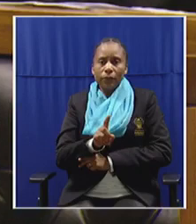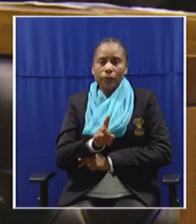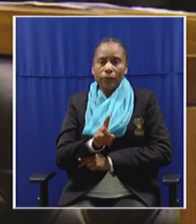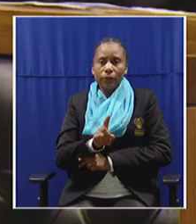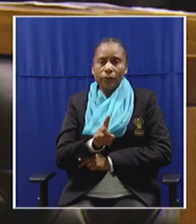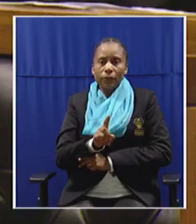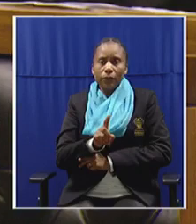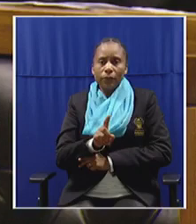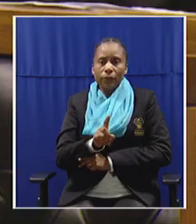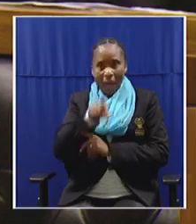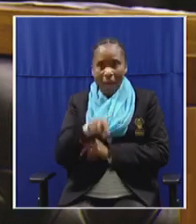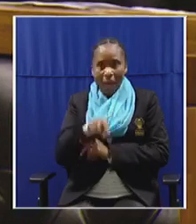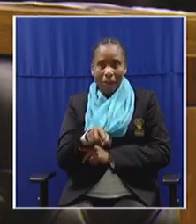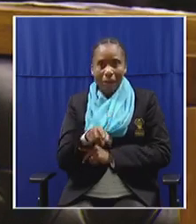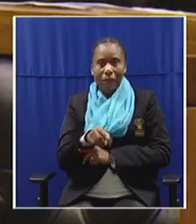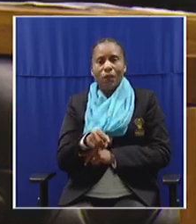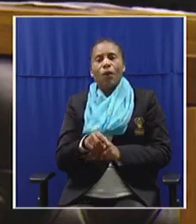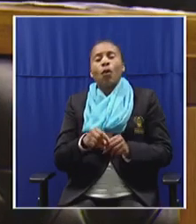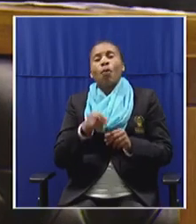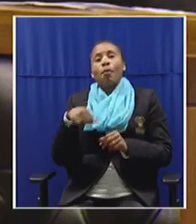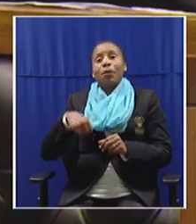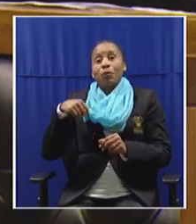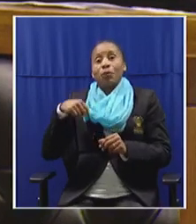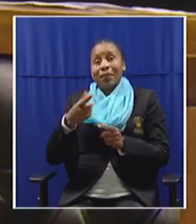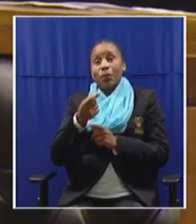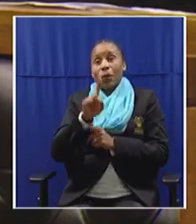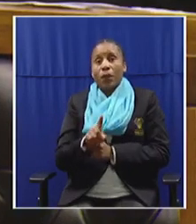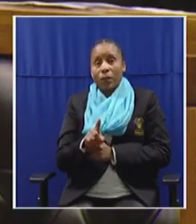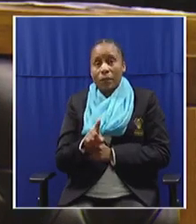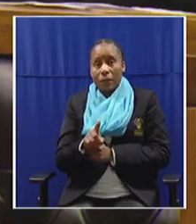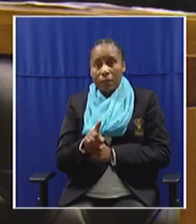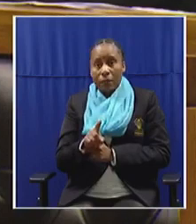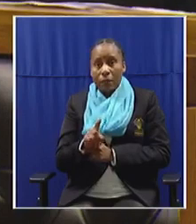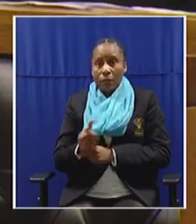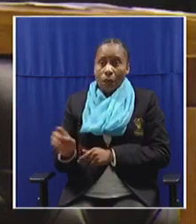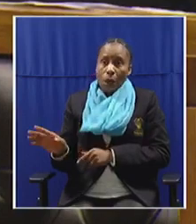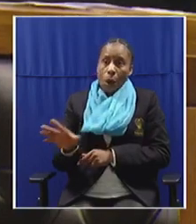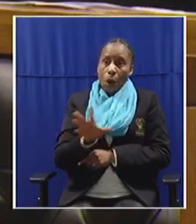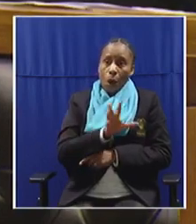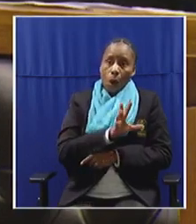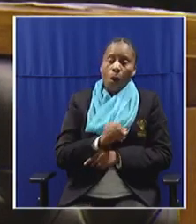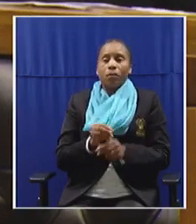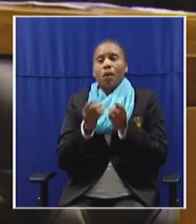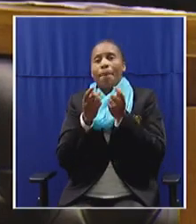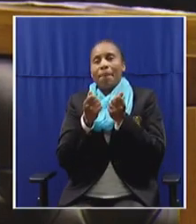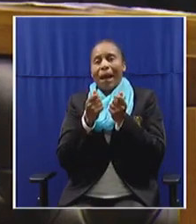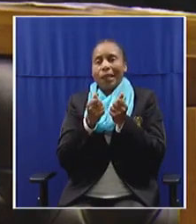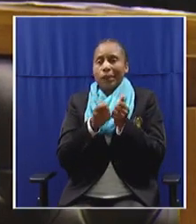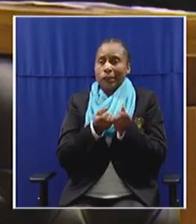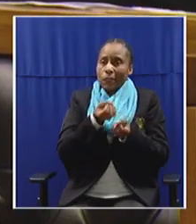umasipala wenzani. Imali zonke siyozikhipha ezihlangene neinsiza